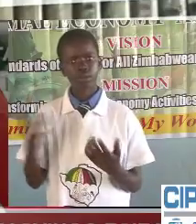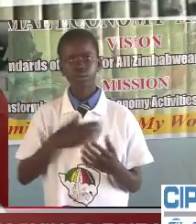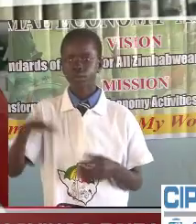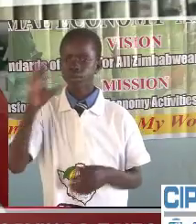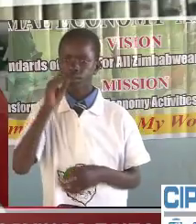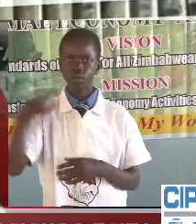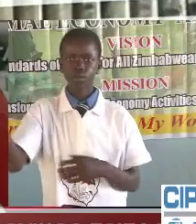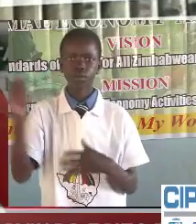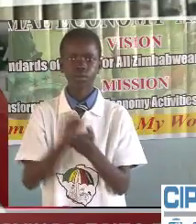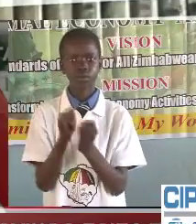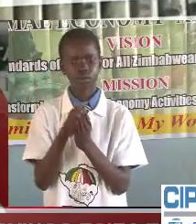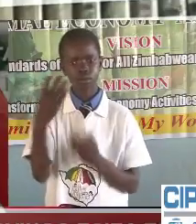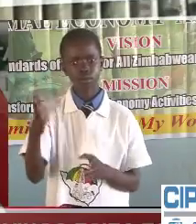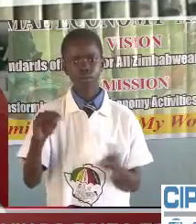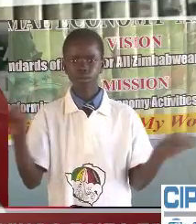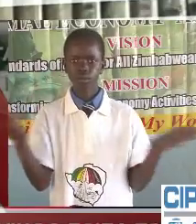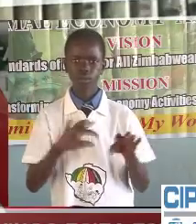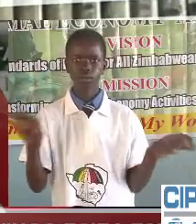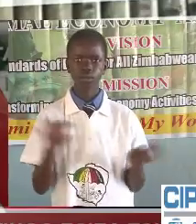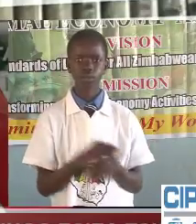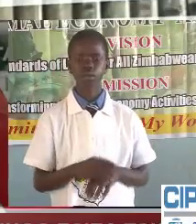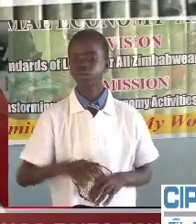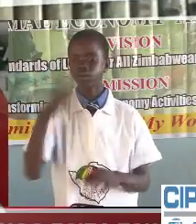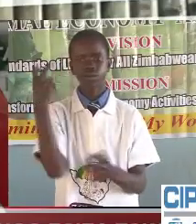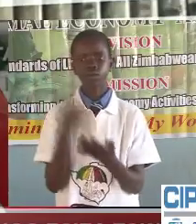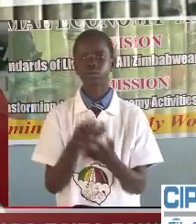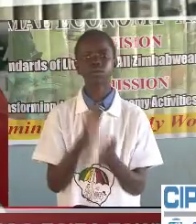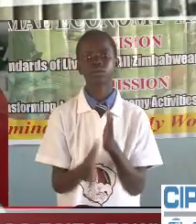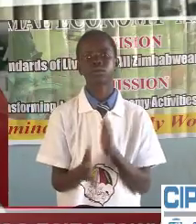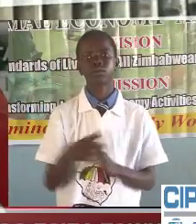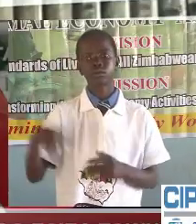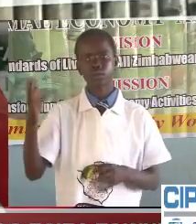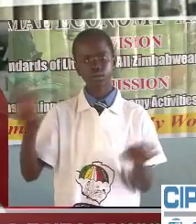to benefit isusu tichitambura